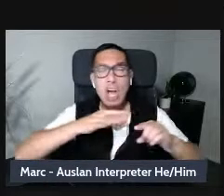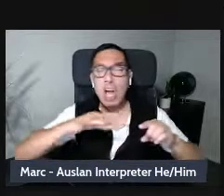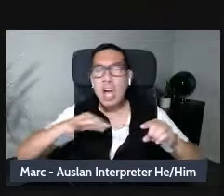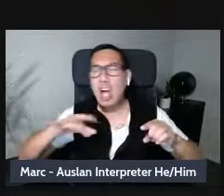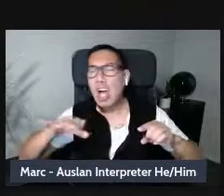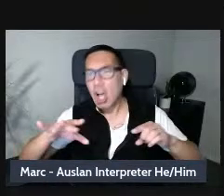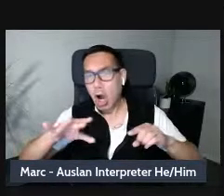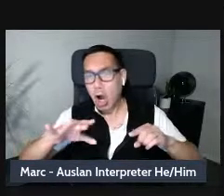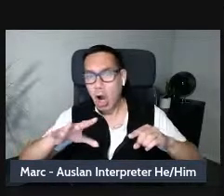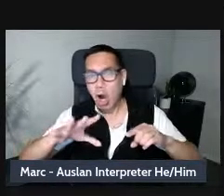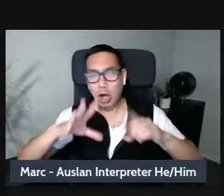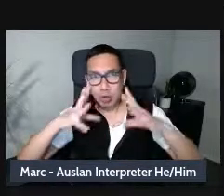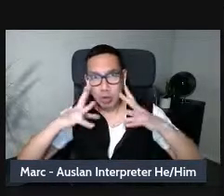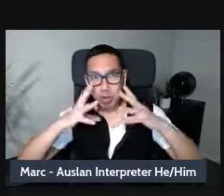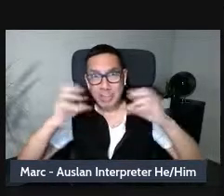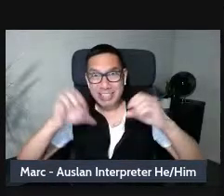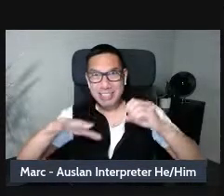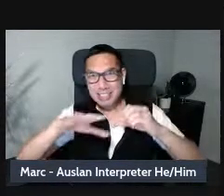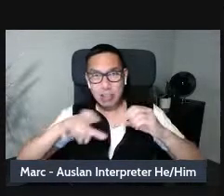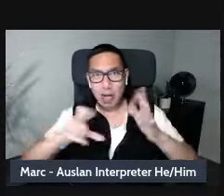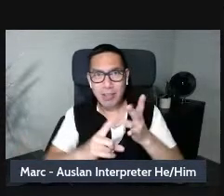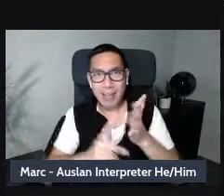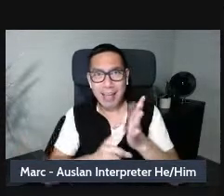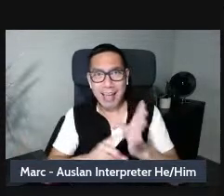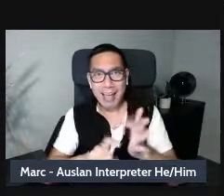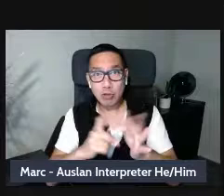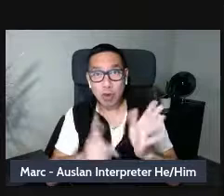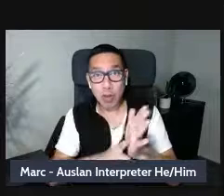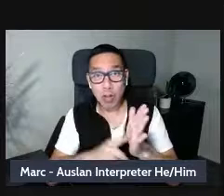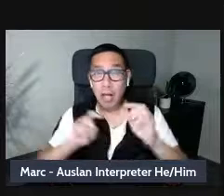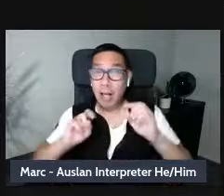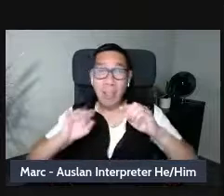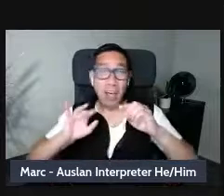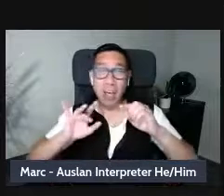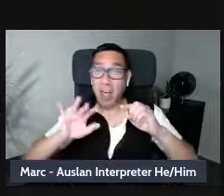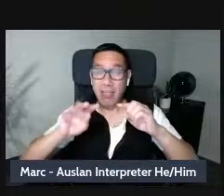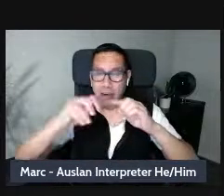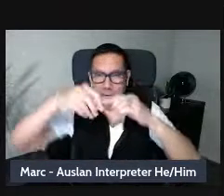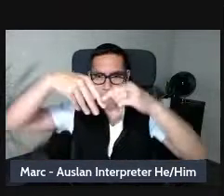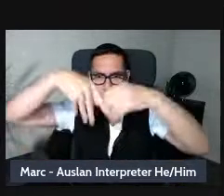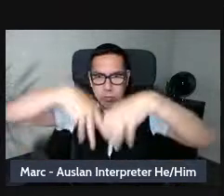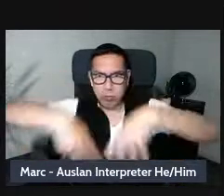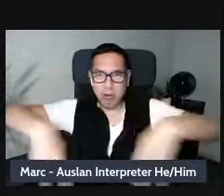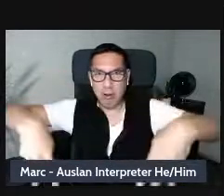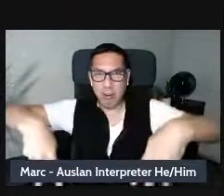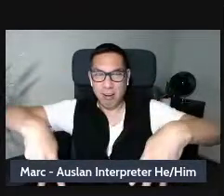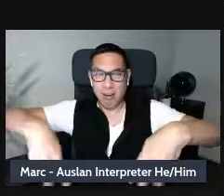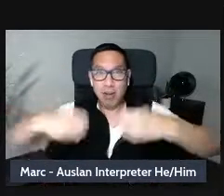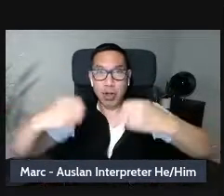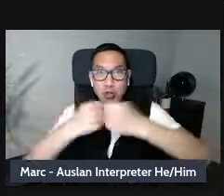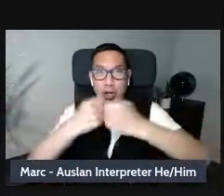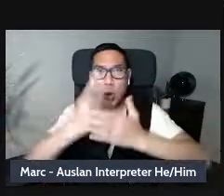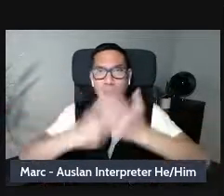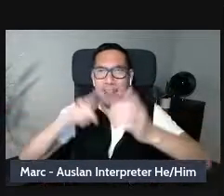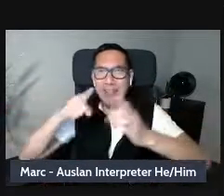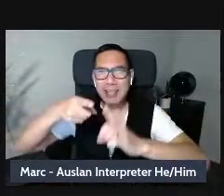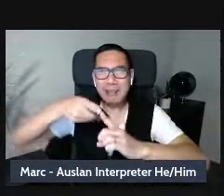stress, such as in the collateral vessels, they fall apart and release the drug only in that area. So we can